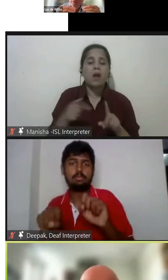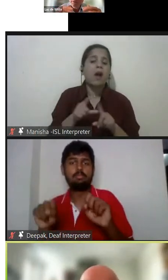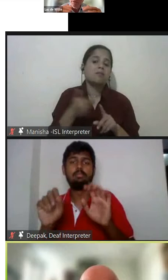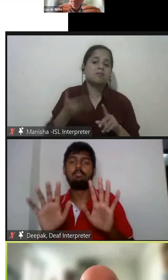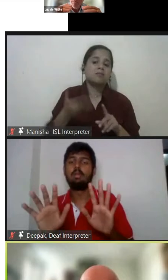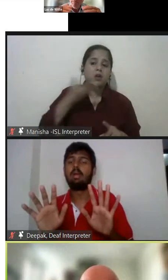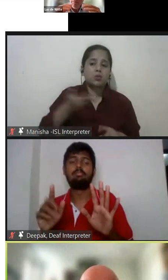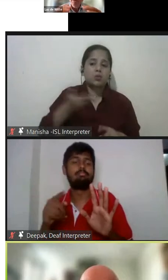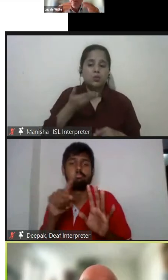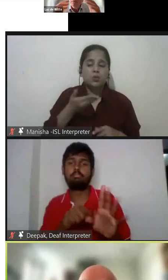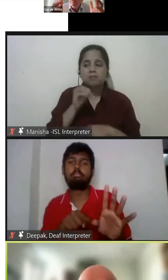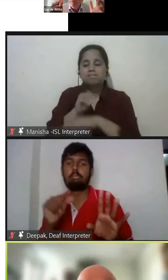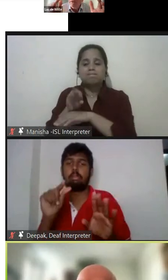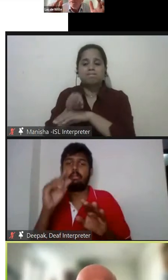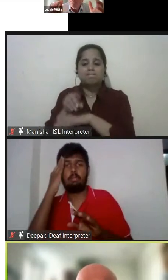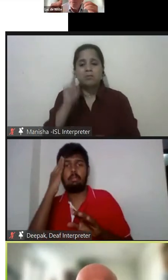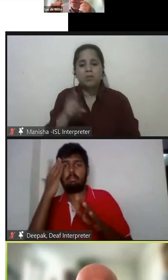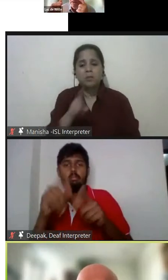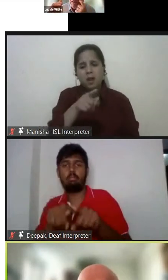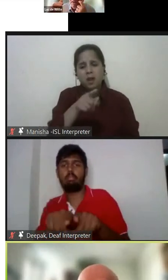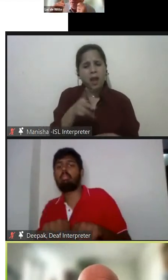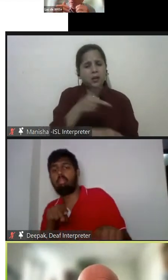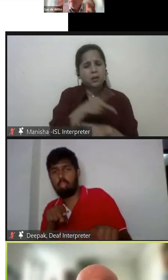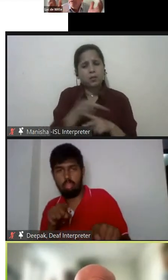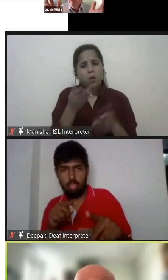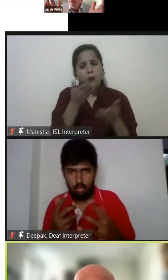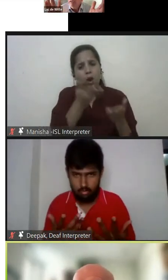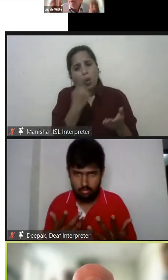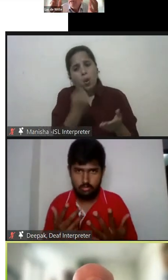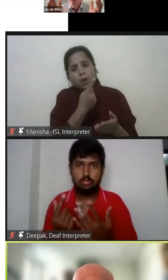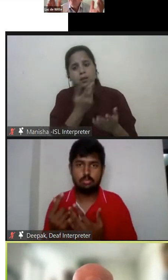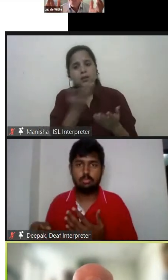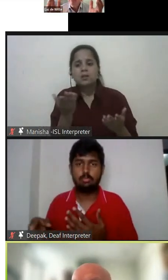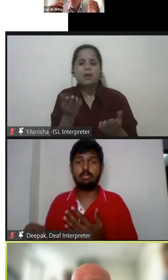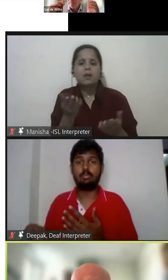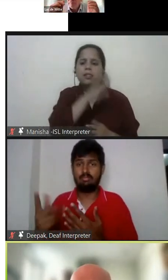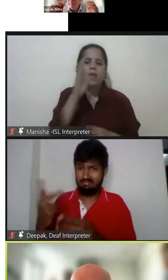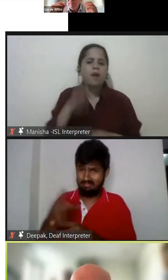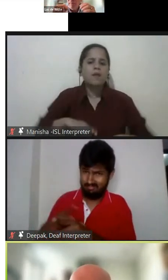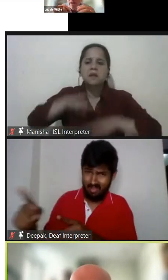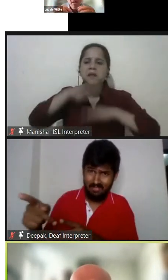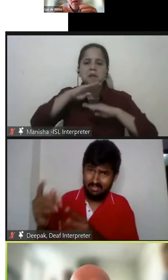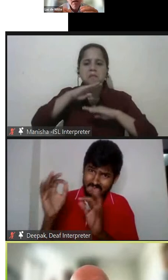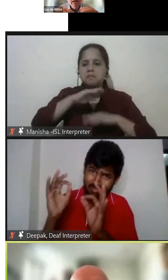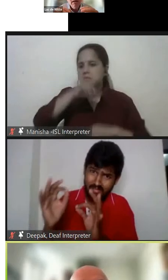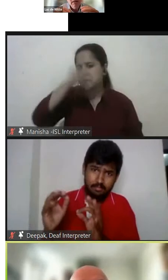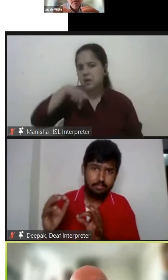you cannot just build it on professionals, because you will never have enough.